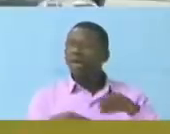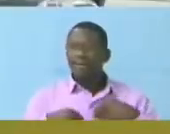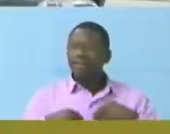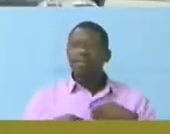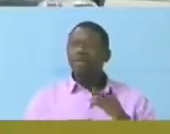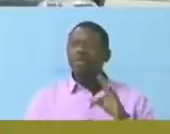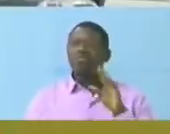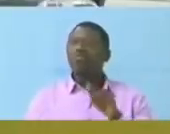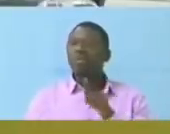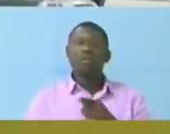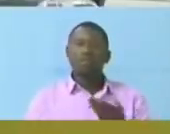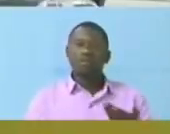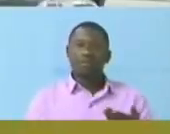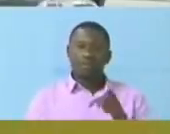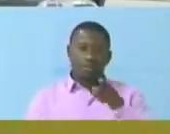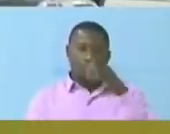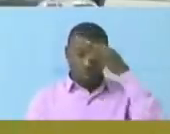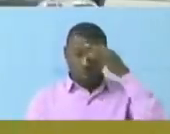ba.